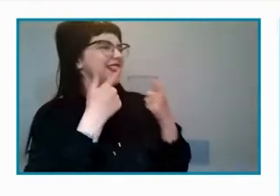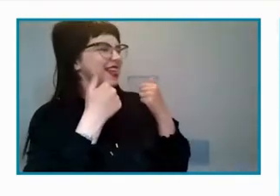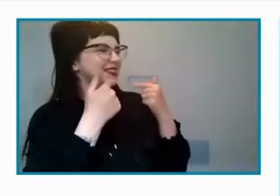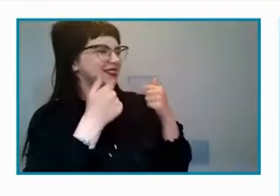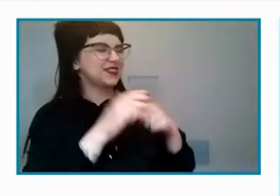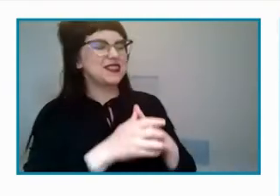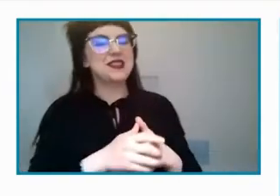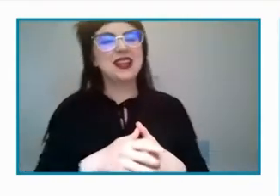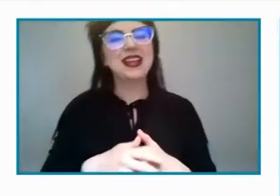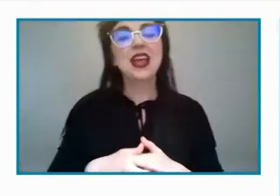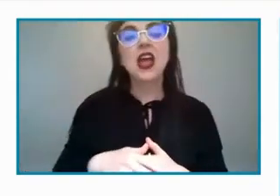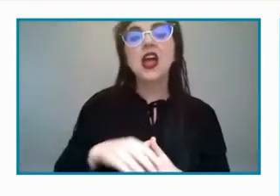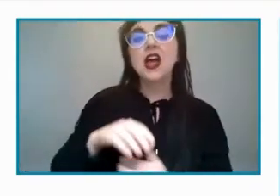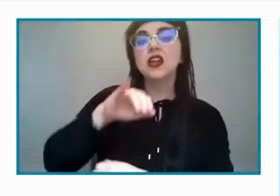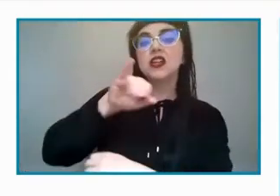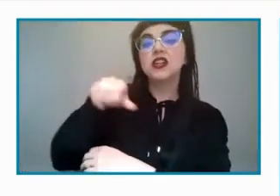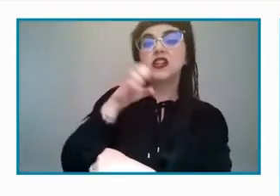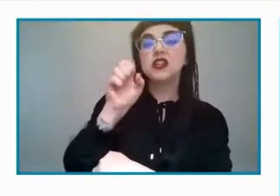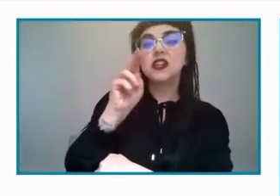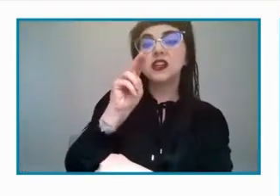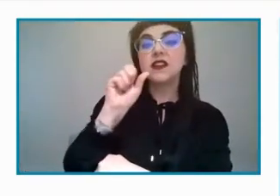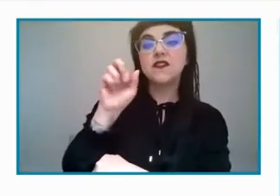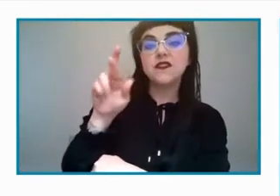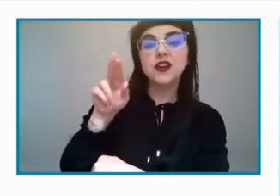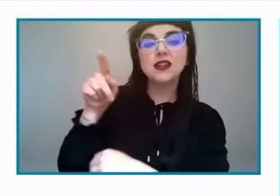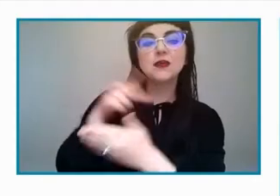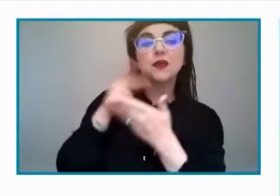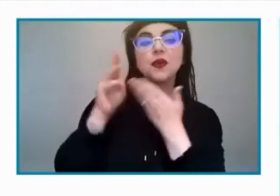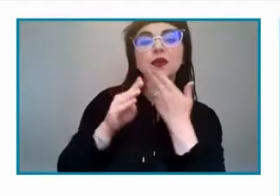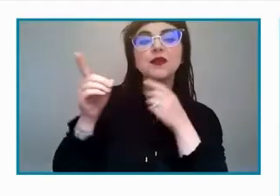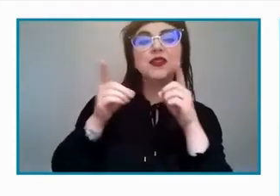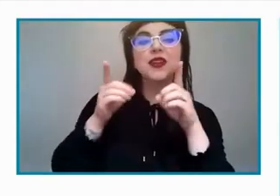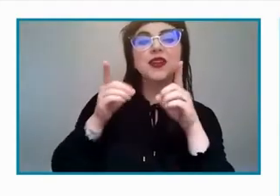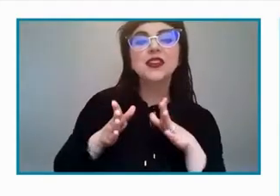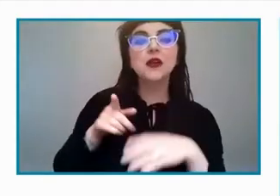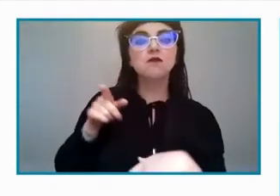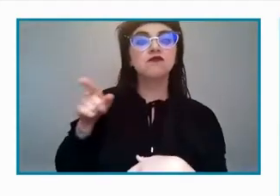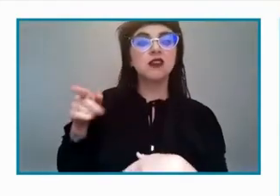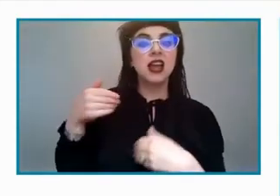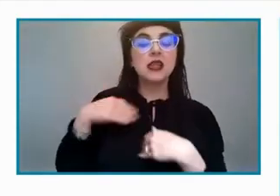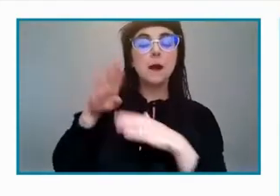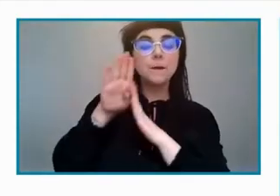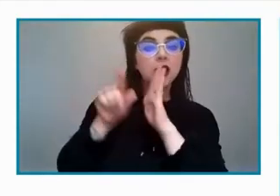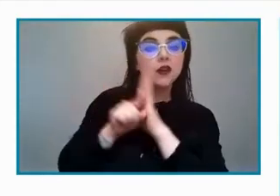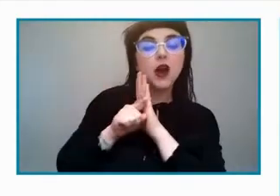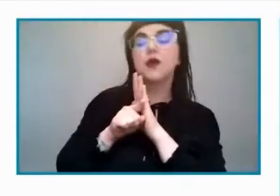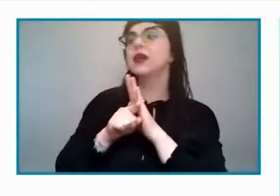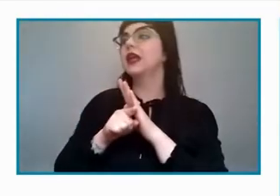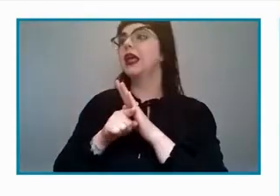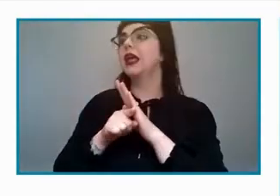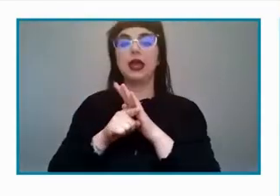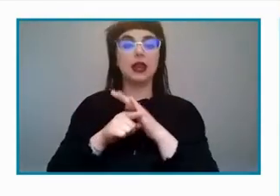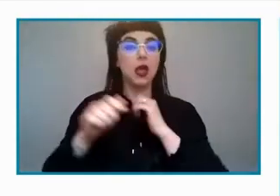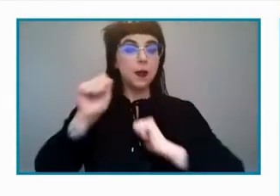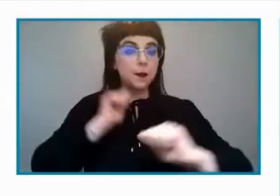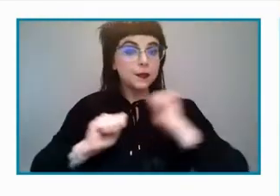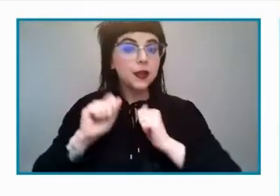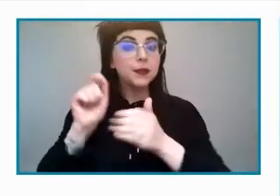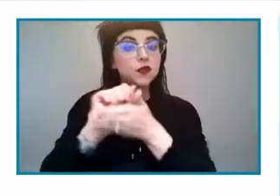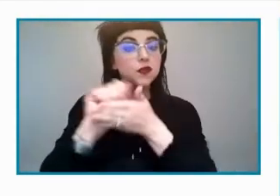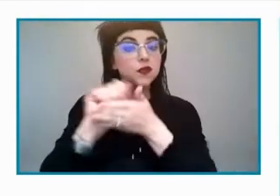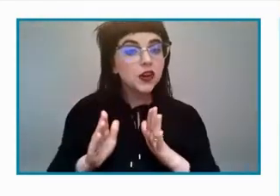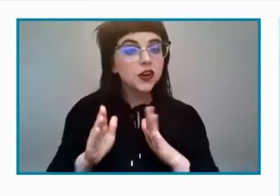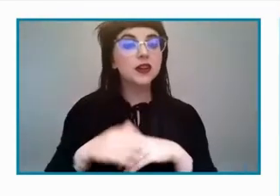Jennifer Corley, Program Director. Jennifer D. Corley has a background in playwriting, other creative writing, and dramaturgy, and is a